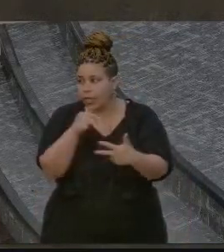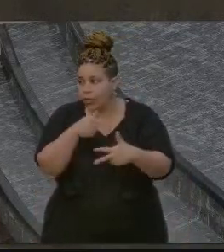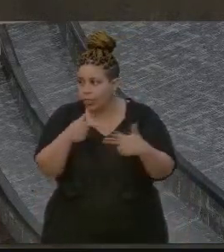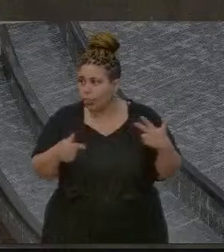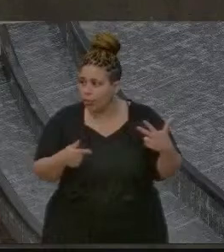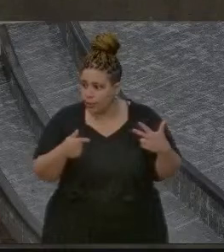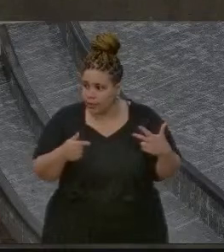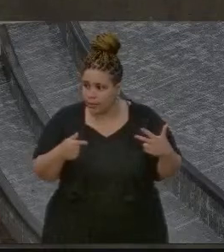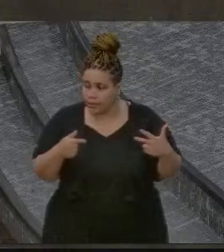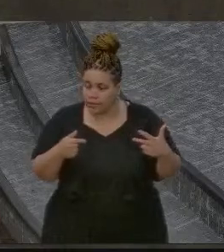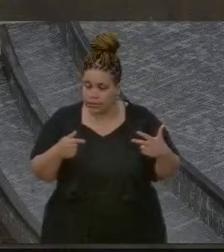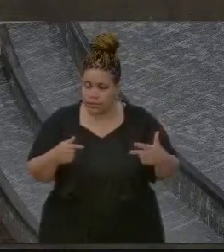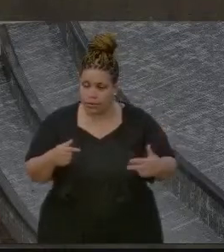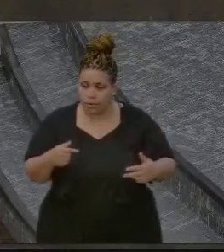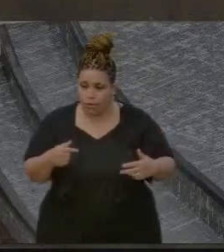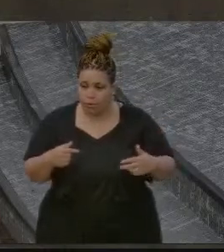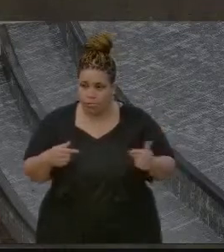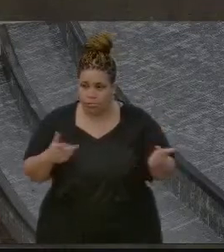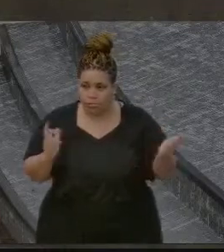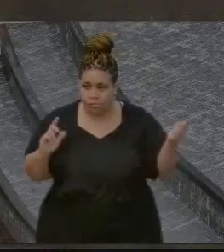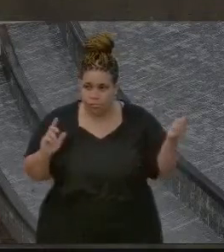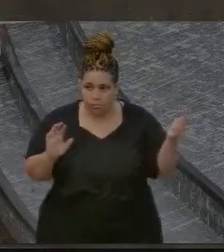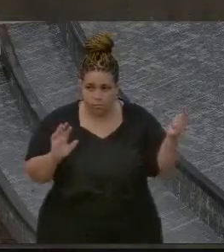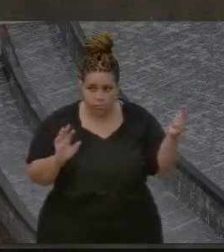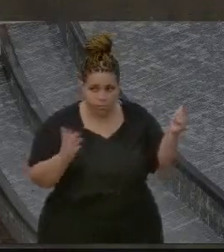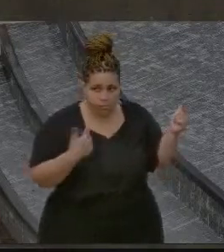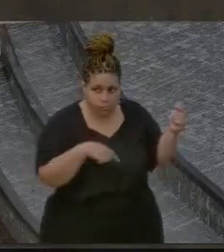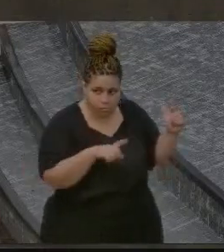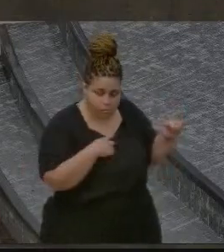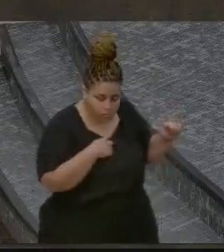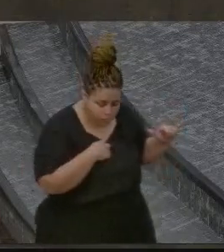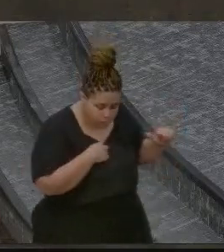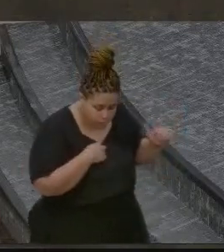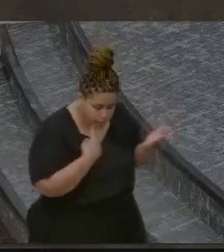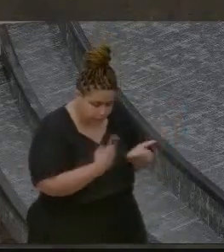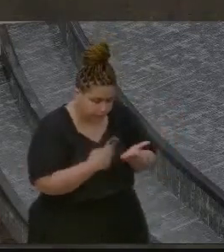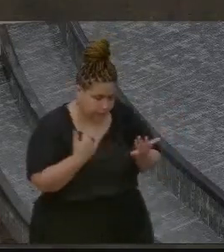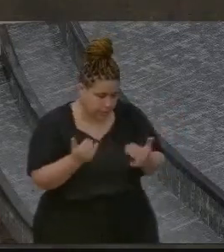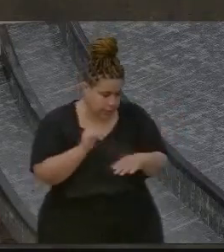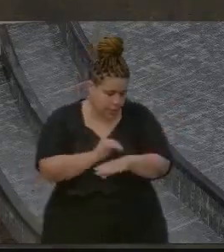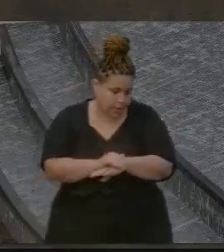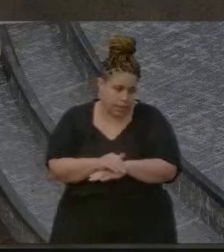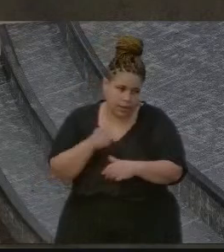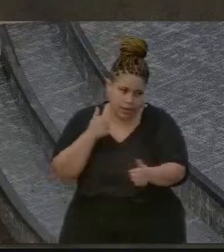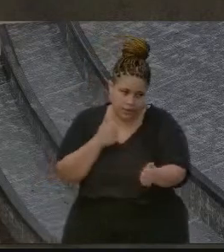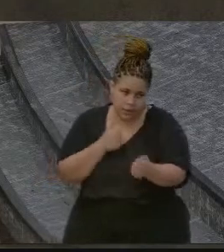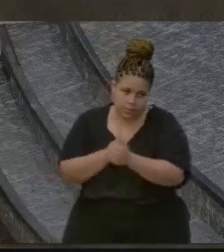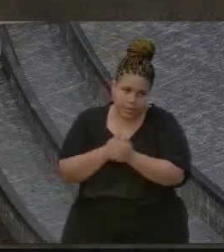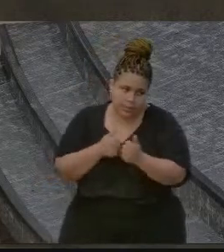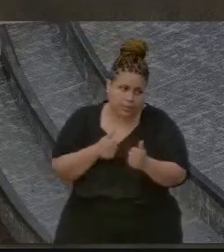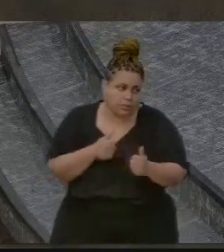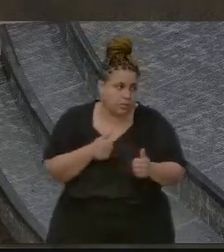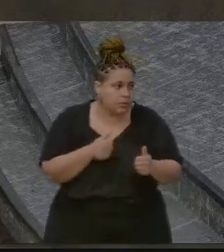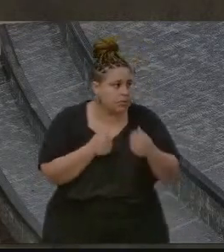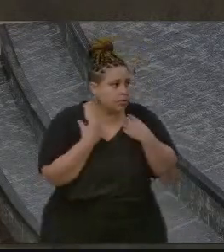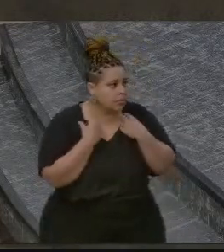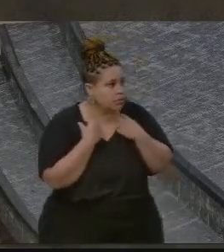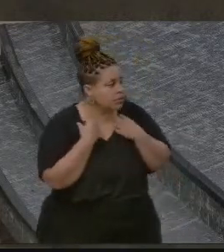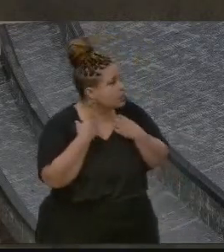think, that we are discussing tonight and getting updates on.